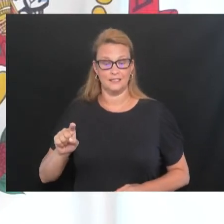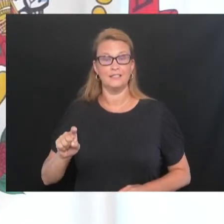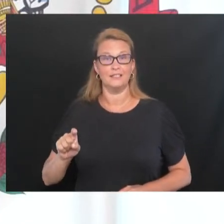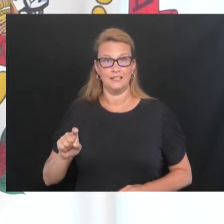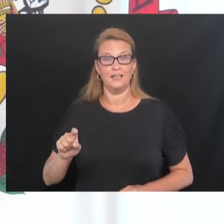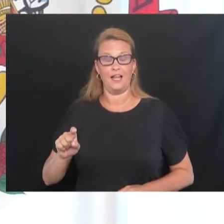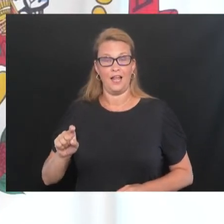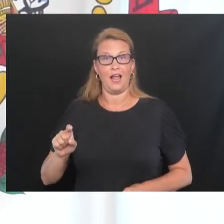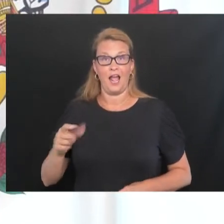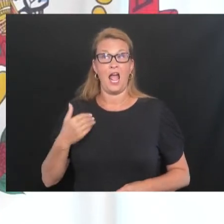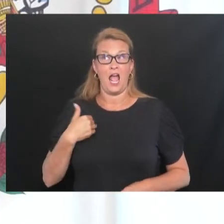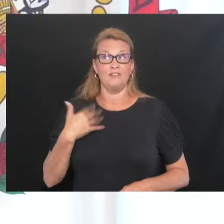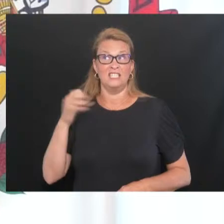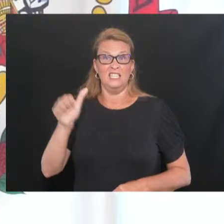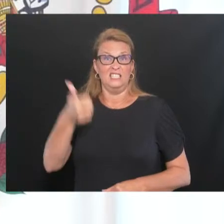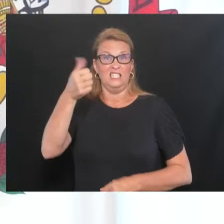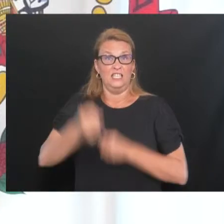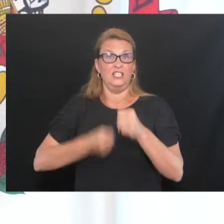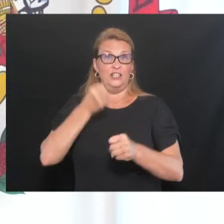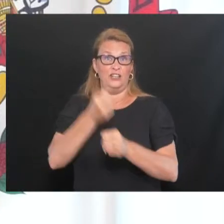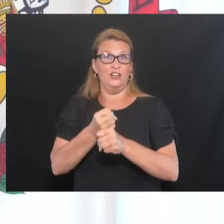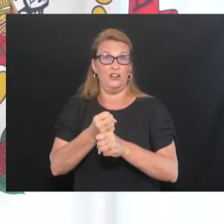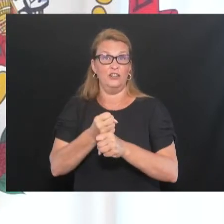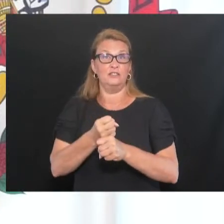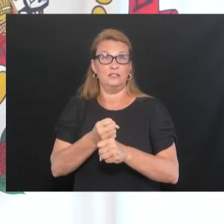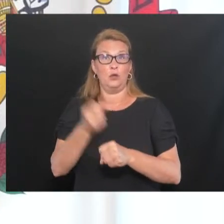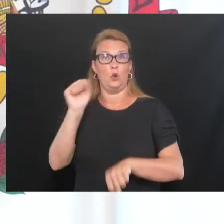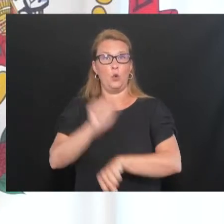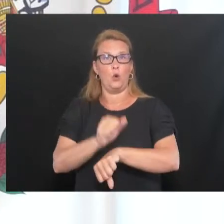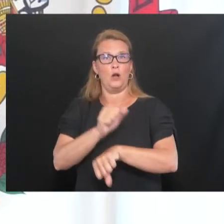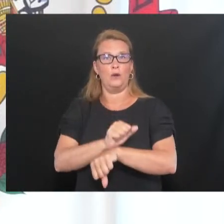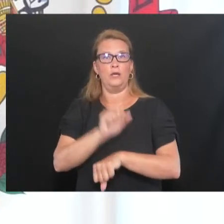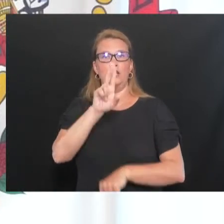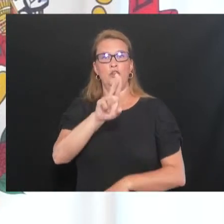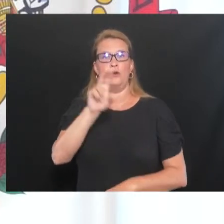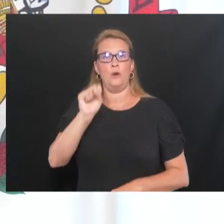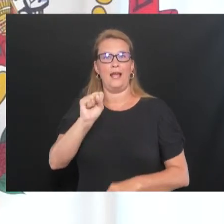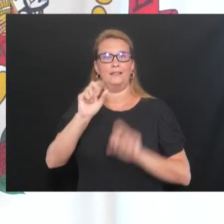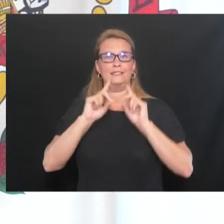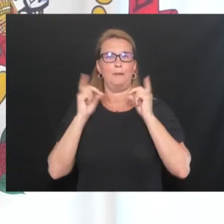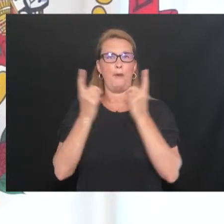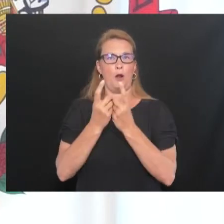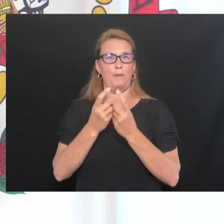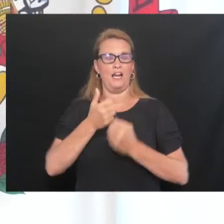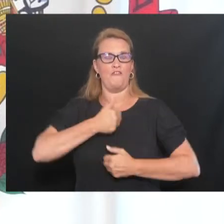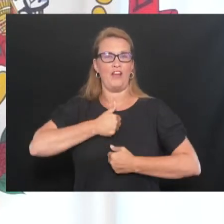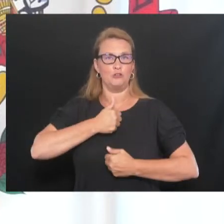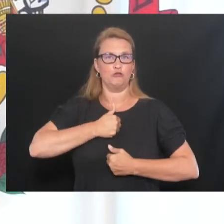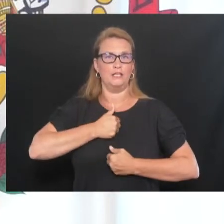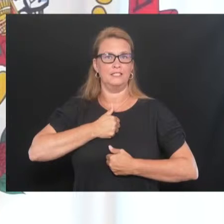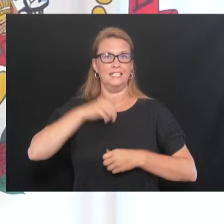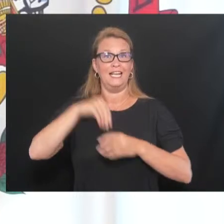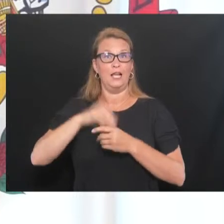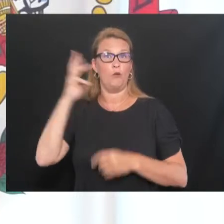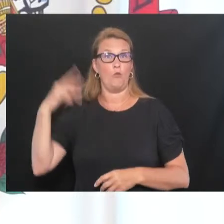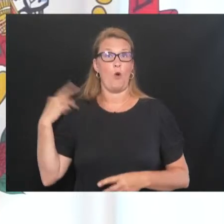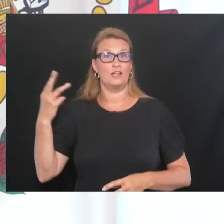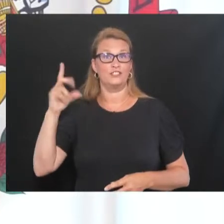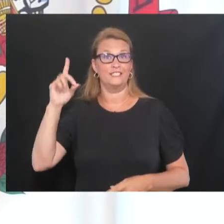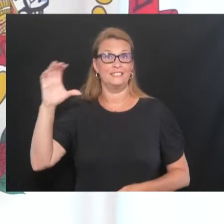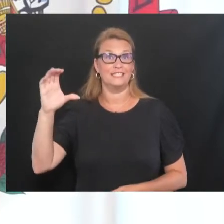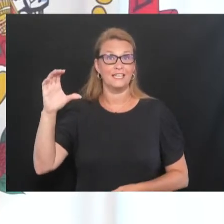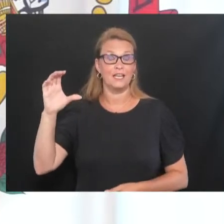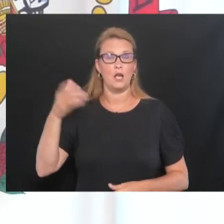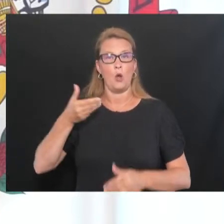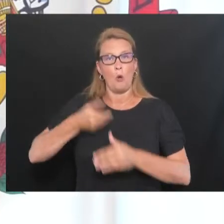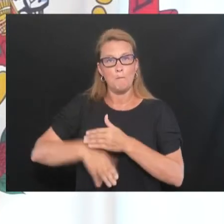the last 10 years of his life working with the U.S. Department of Veterans Affairs in Washington, D.C. He was